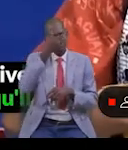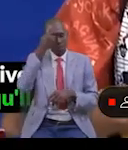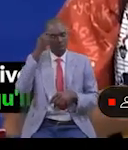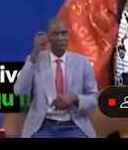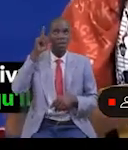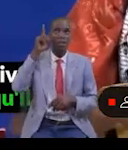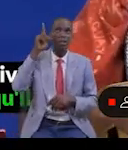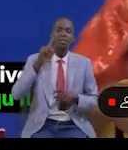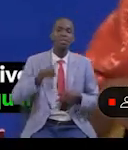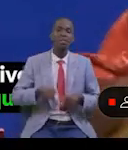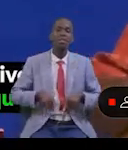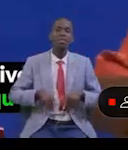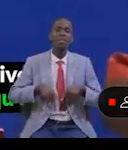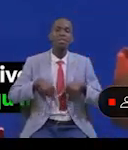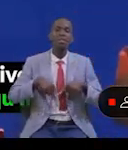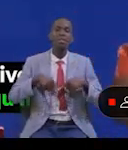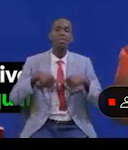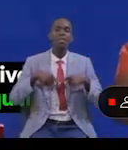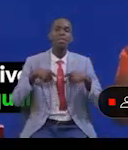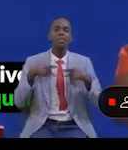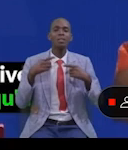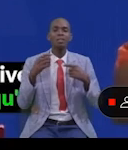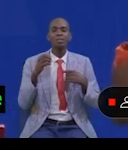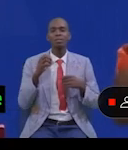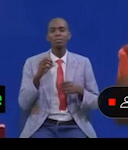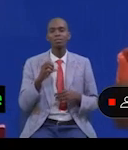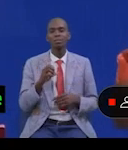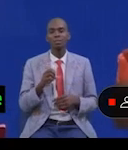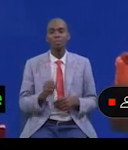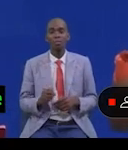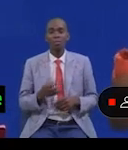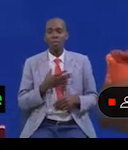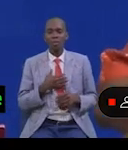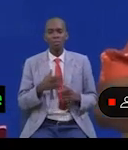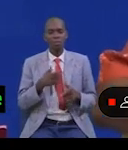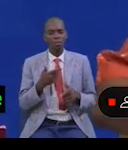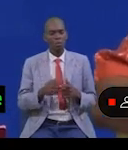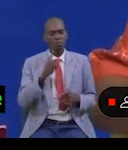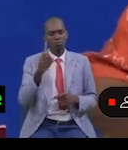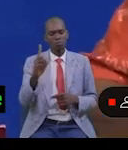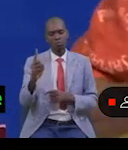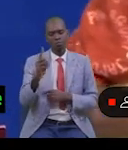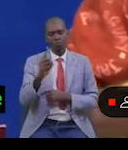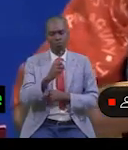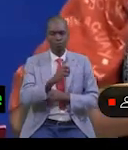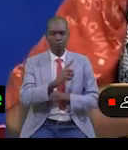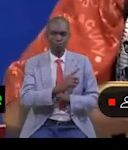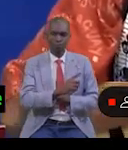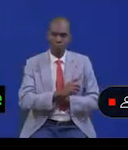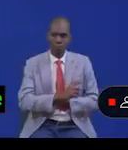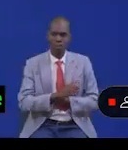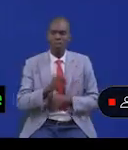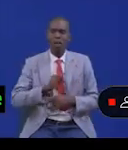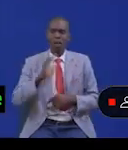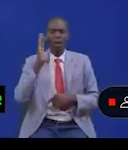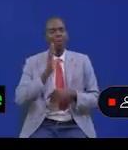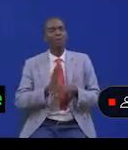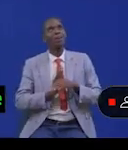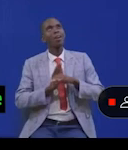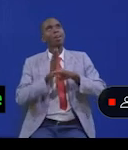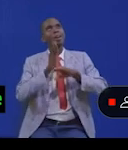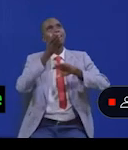just because he lives. And then one day